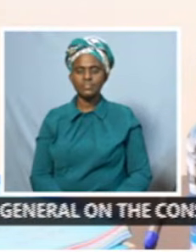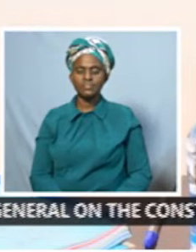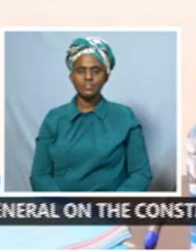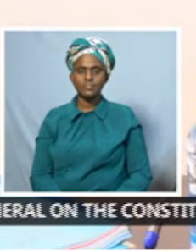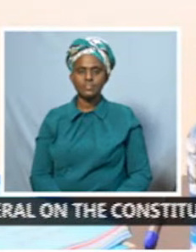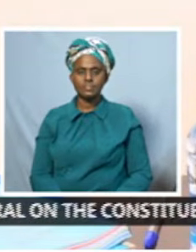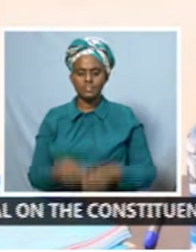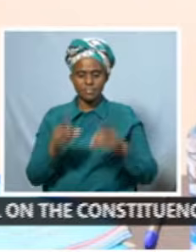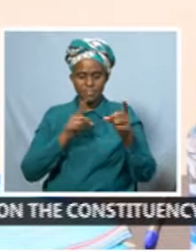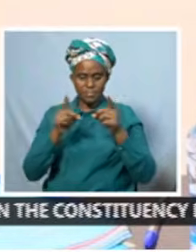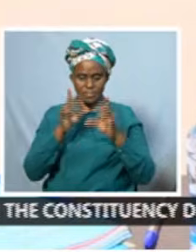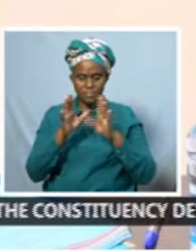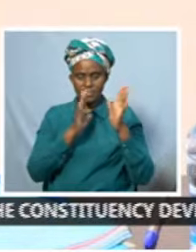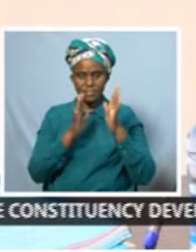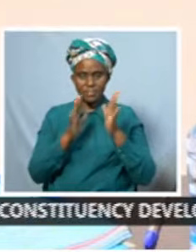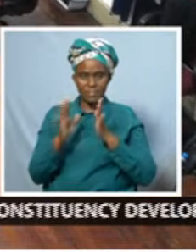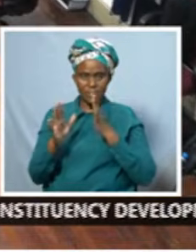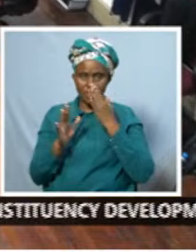Director Planning?